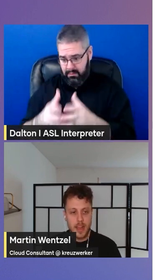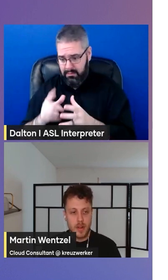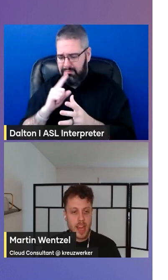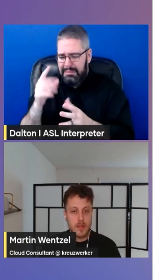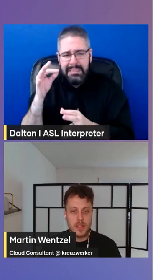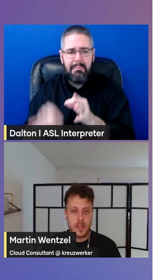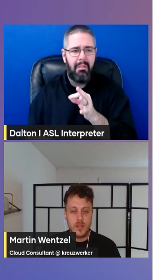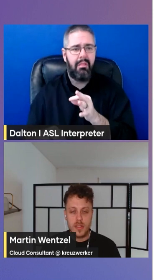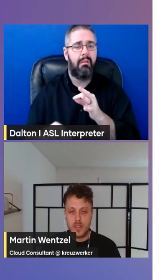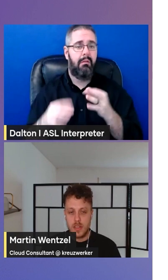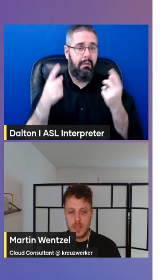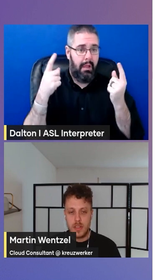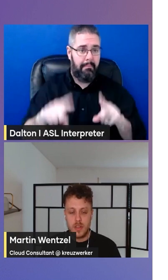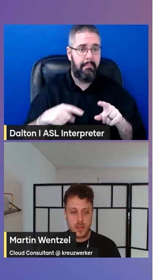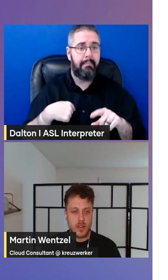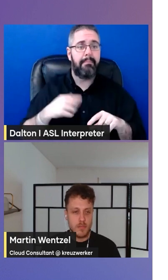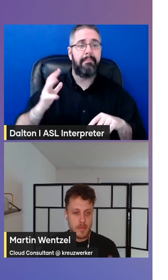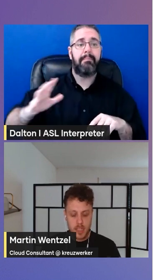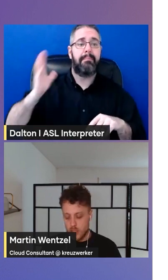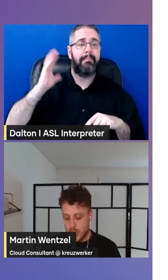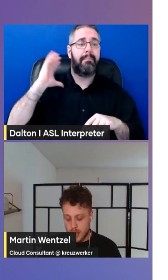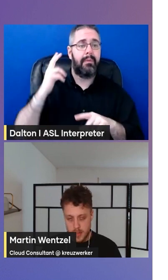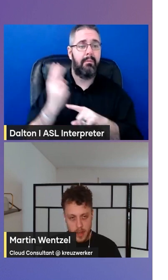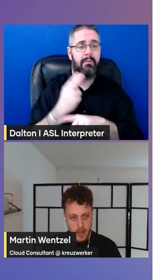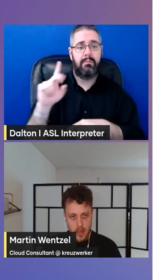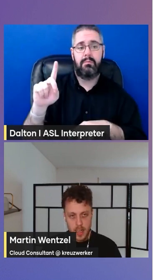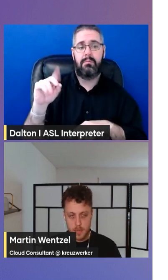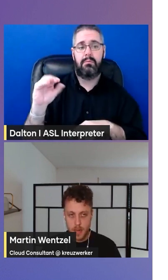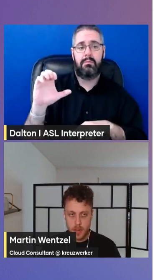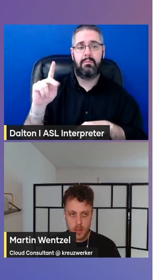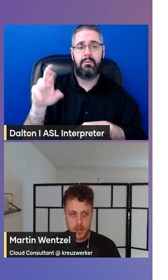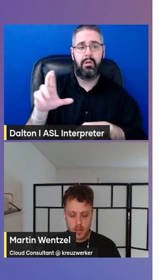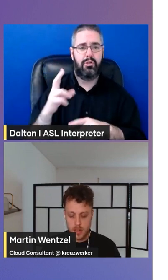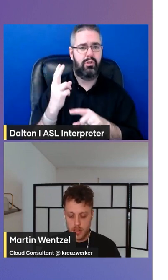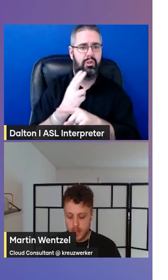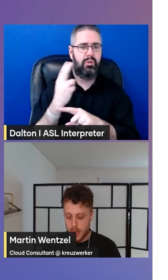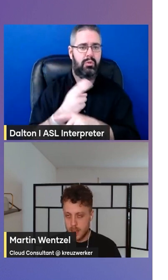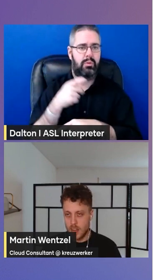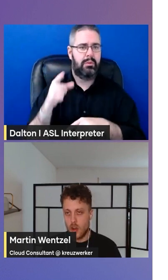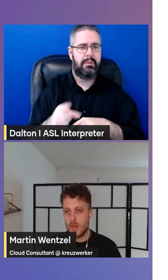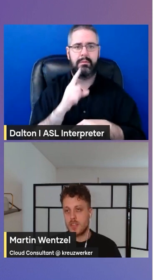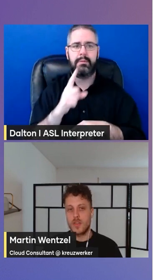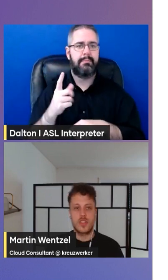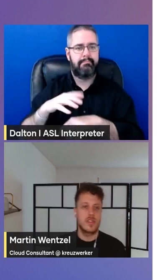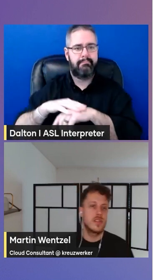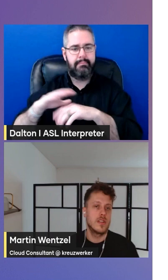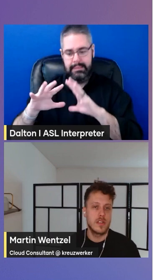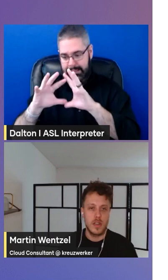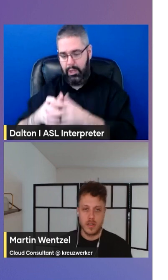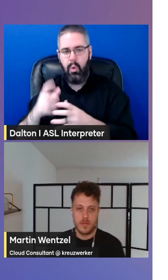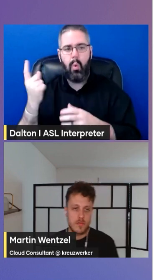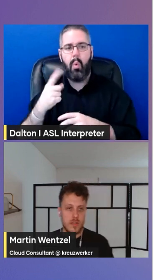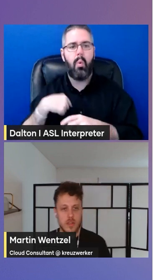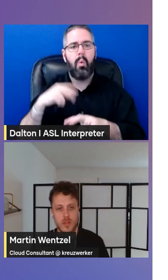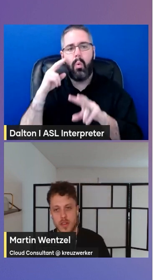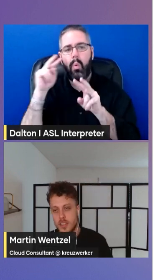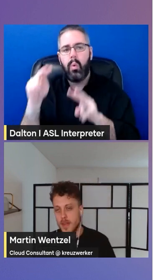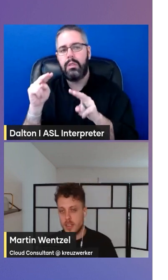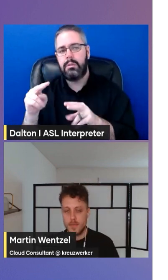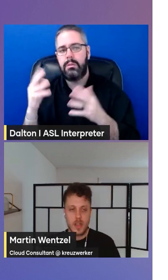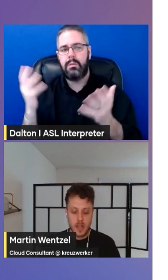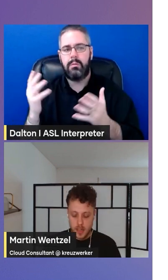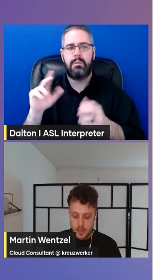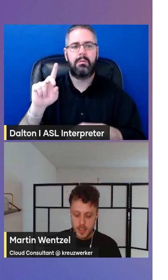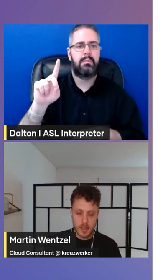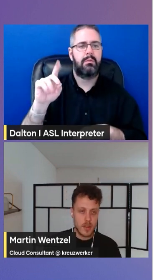When I was using a Docker on bare metal machines and I spun up containers, I always watched Docker